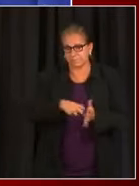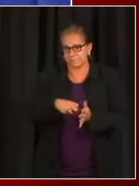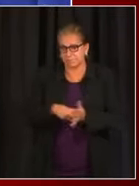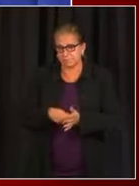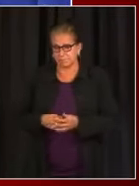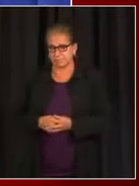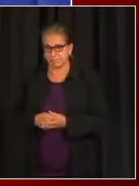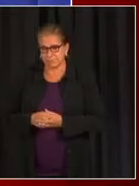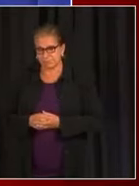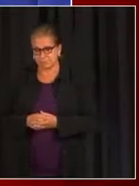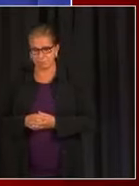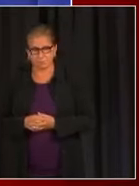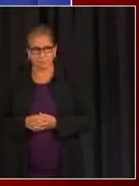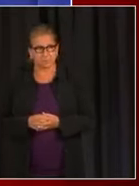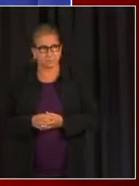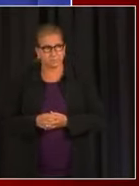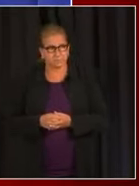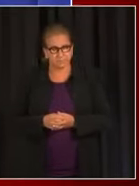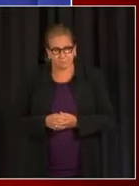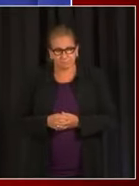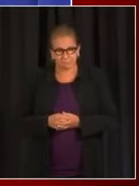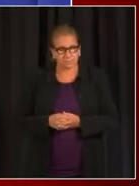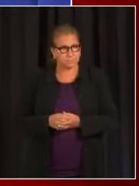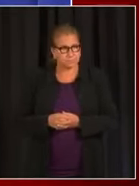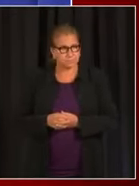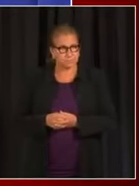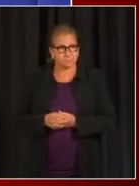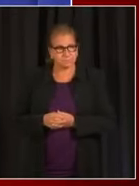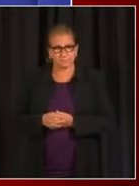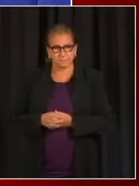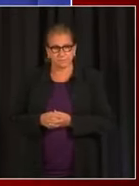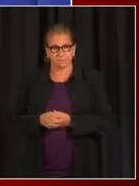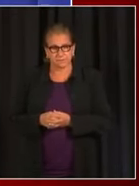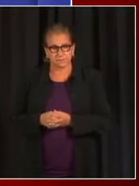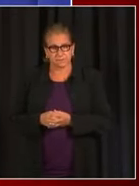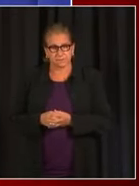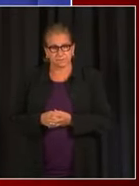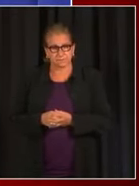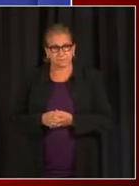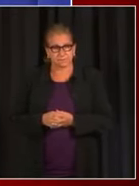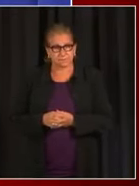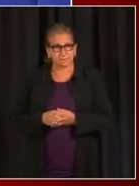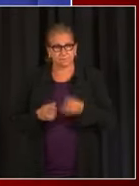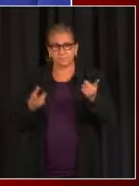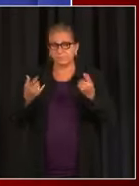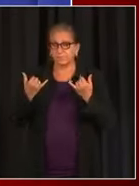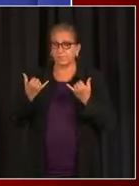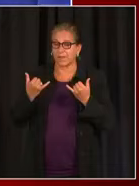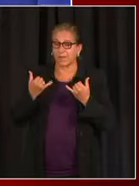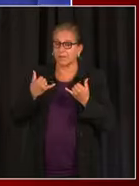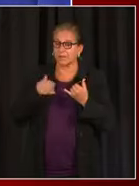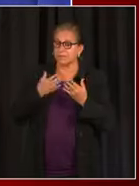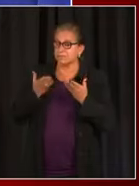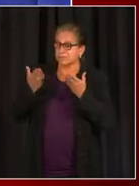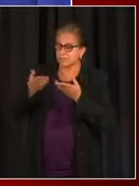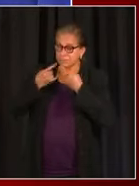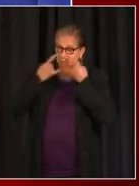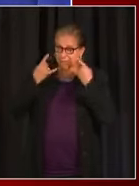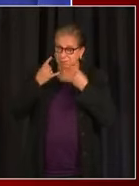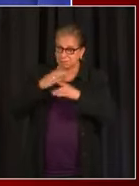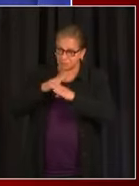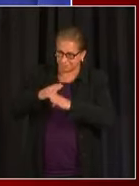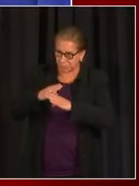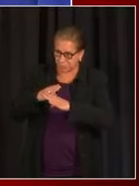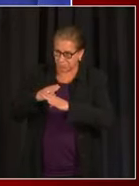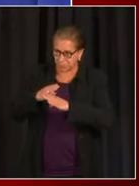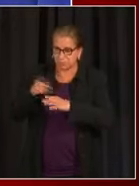milder symptoms. The vaccines are working as we expected them to do. They continue to prevent severe illness, hospitalizations, and deaths.